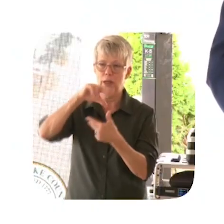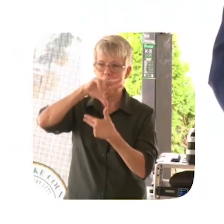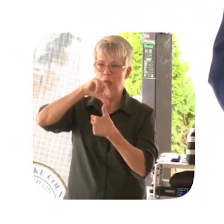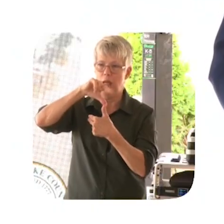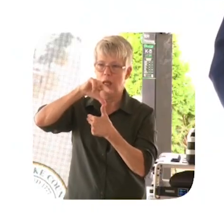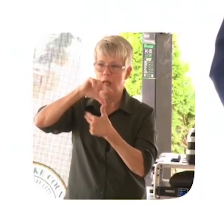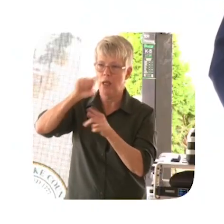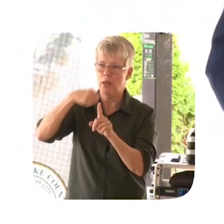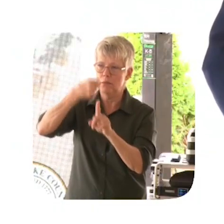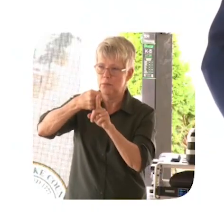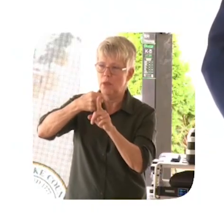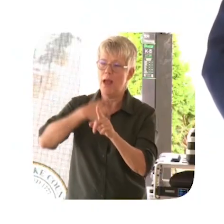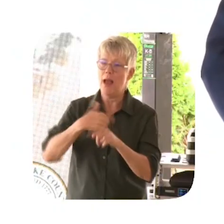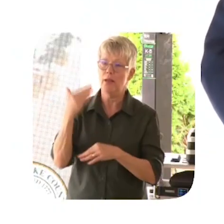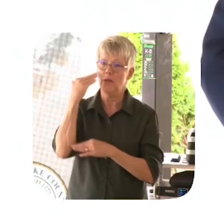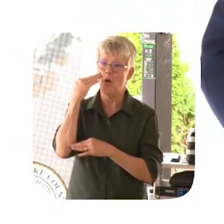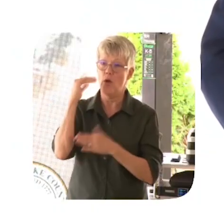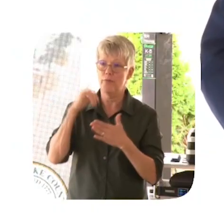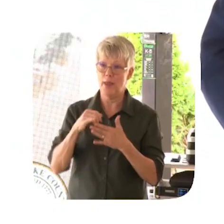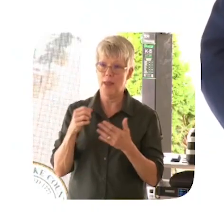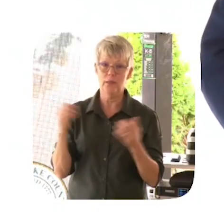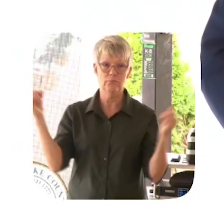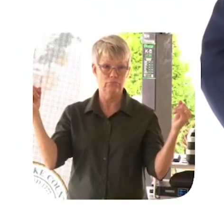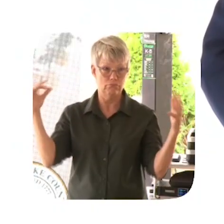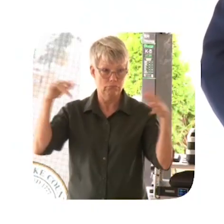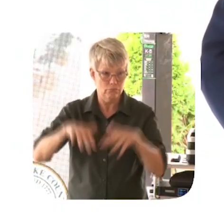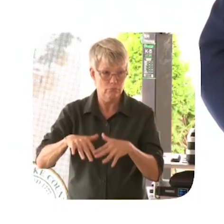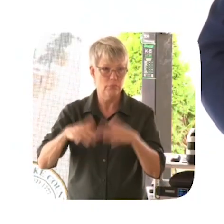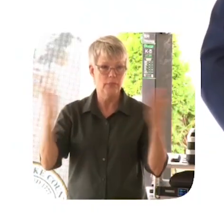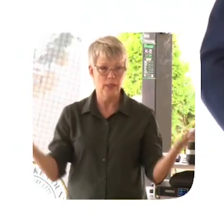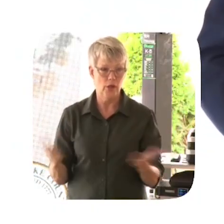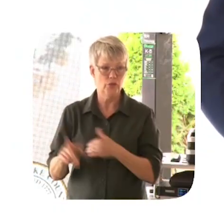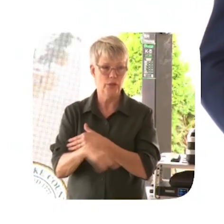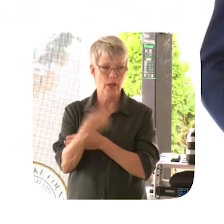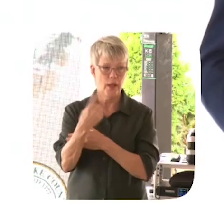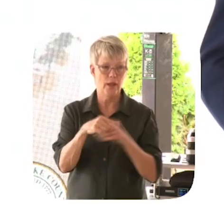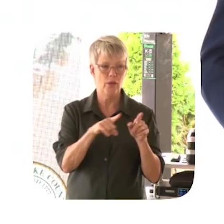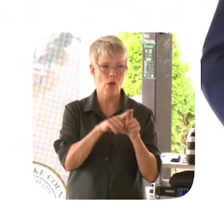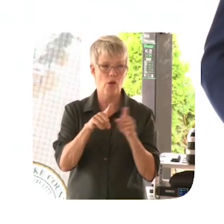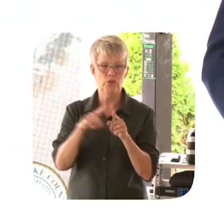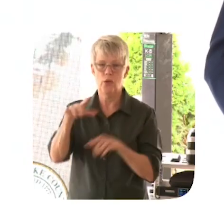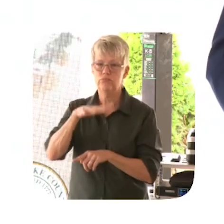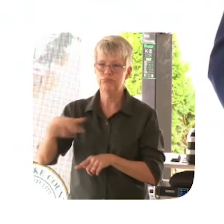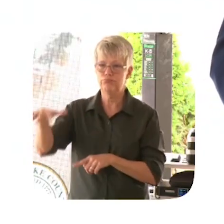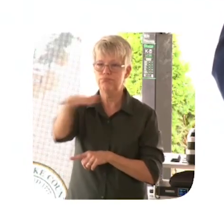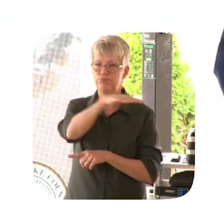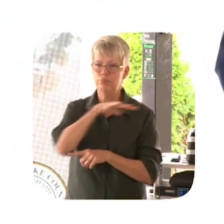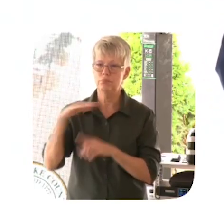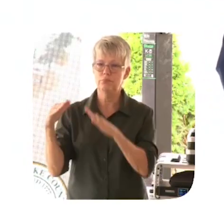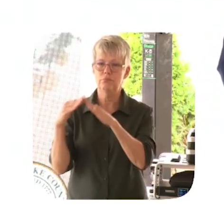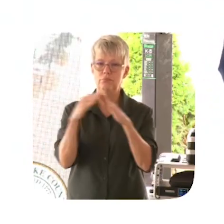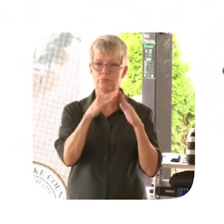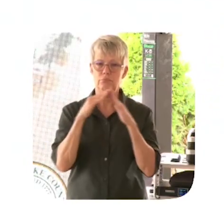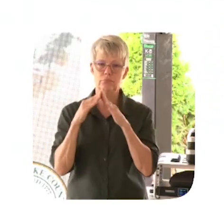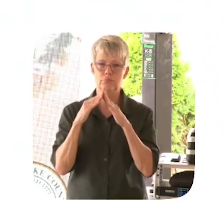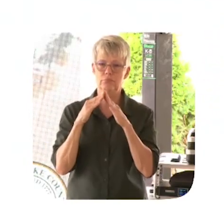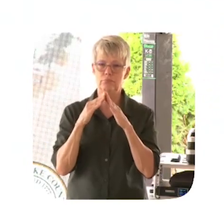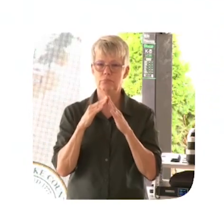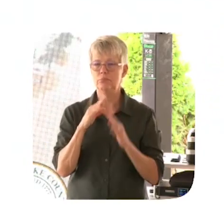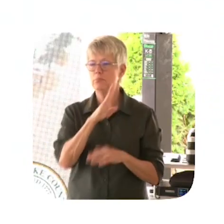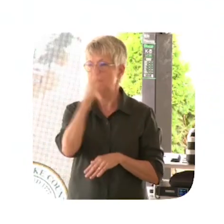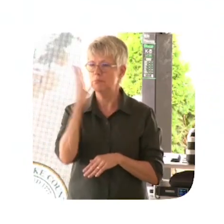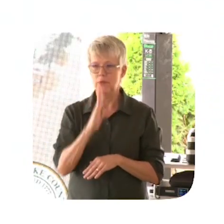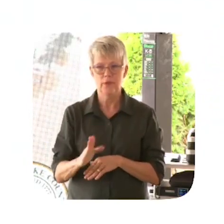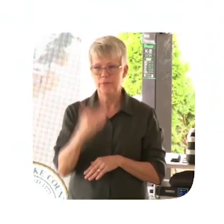that all of us who are gathered here today and all throughout this community are not going to forget